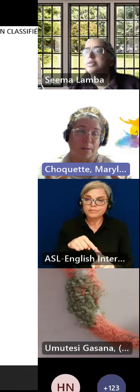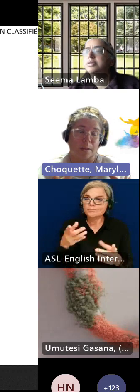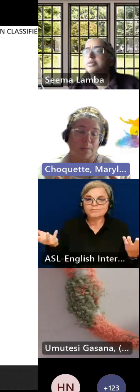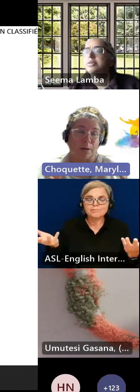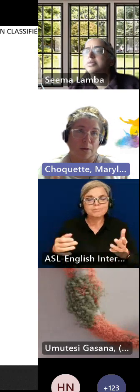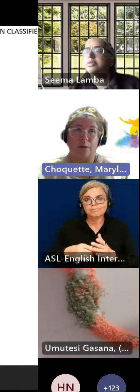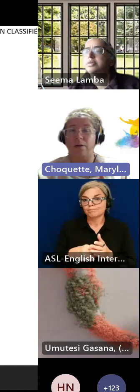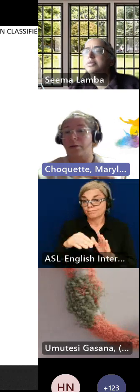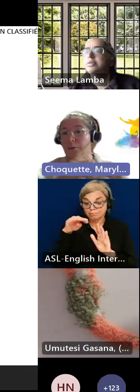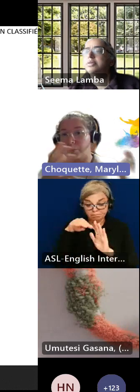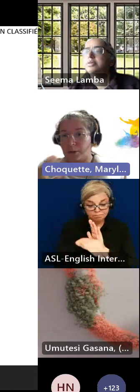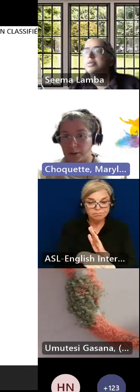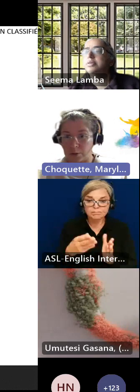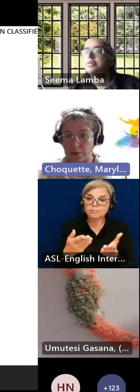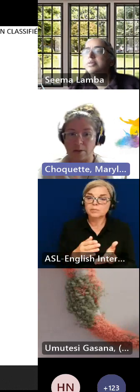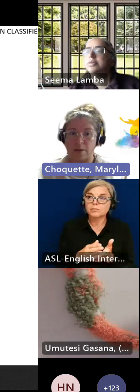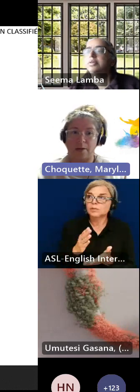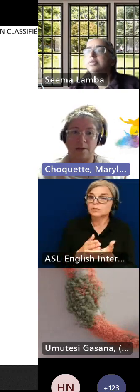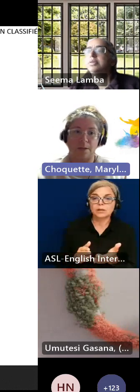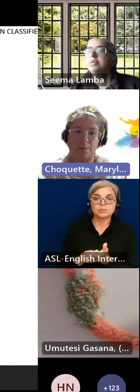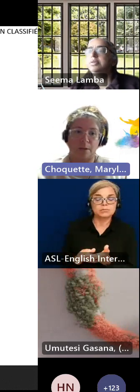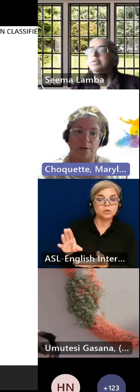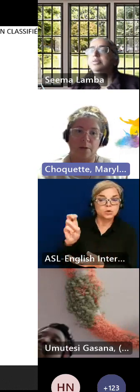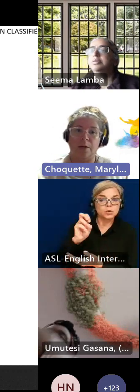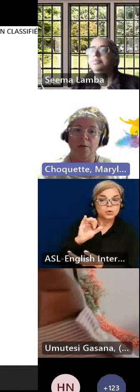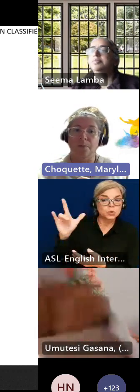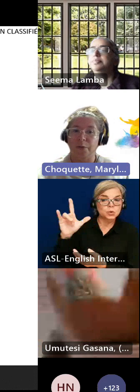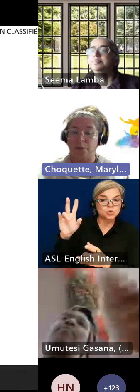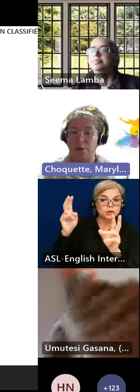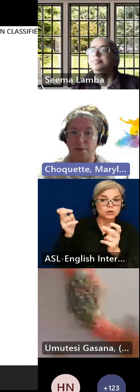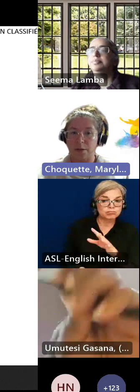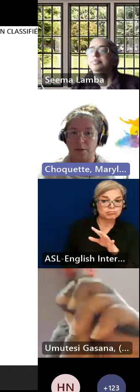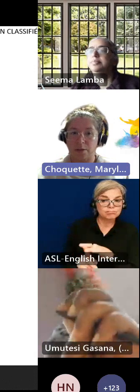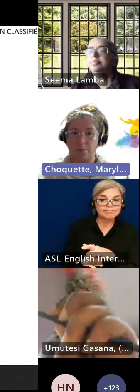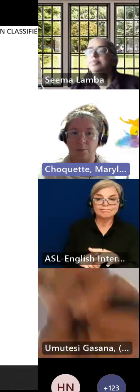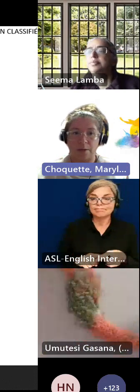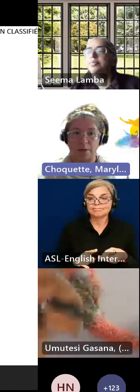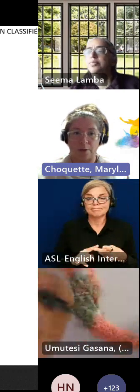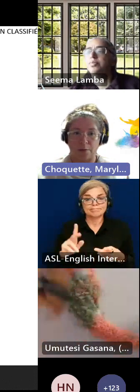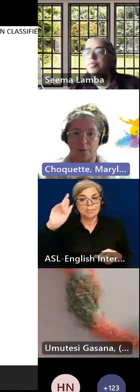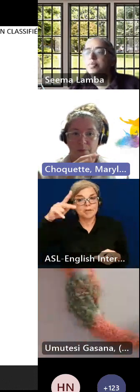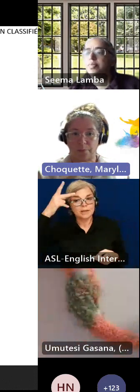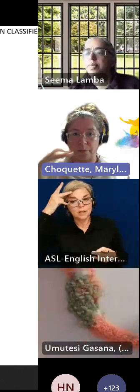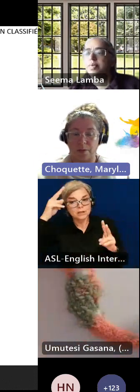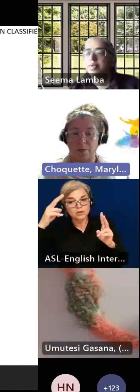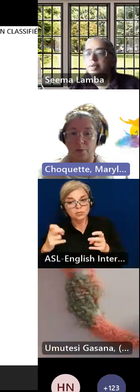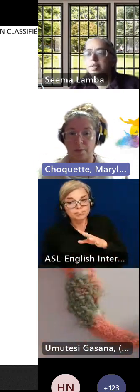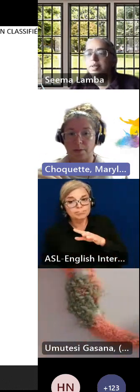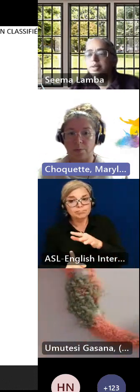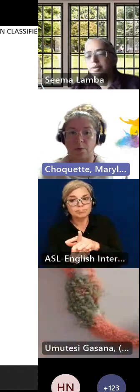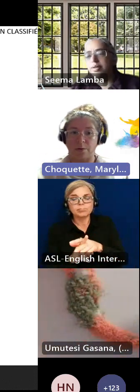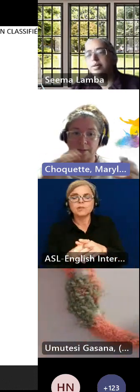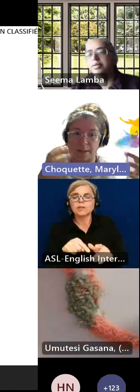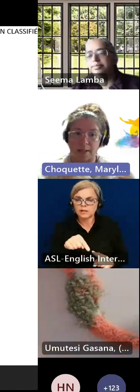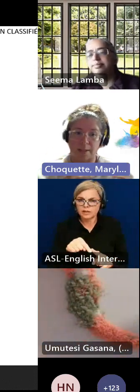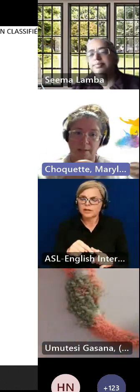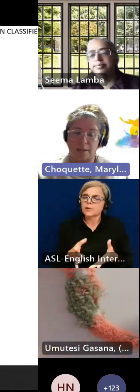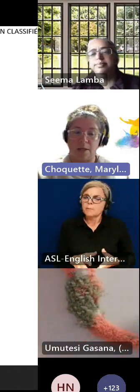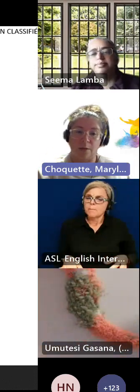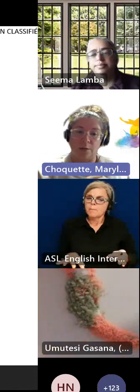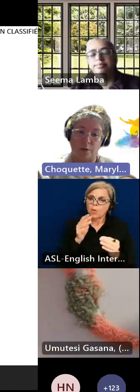social items that might occur or political items that might occur. So just keep track of your reasonable